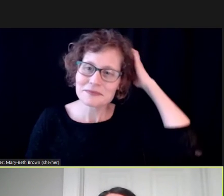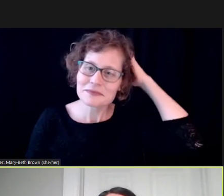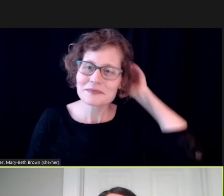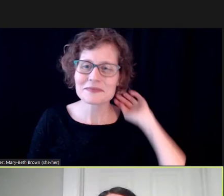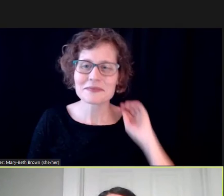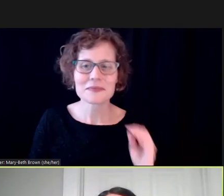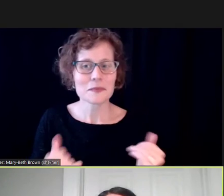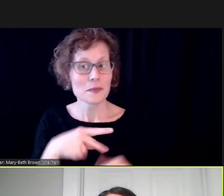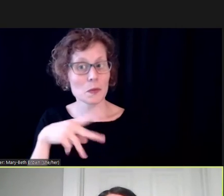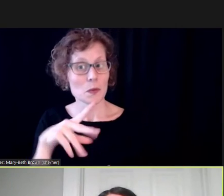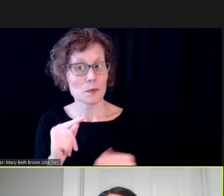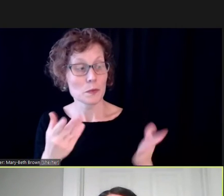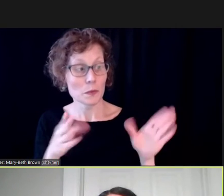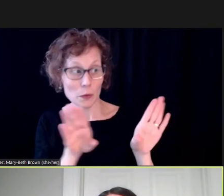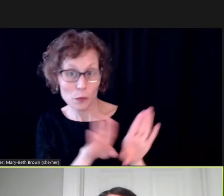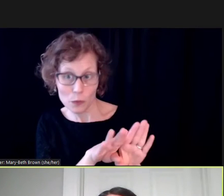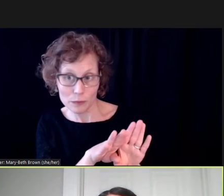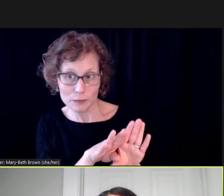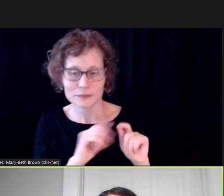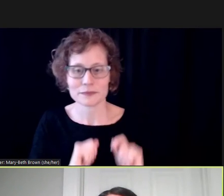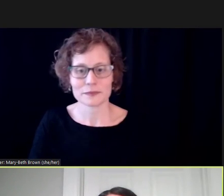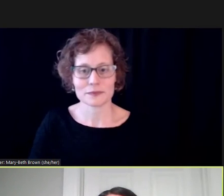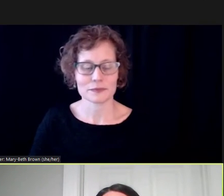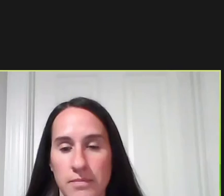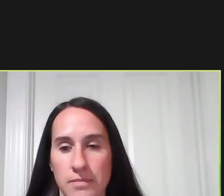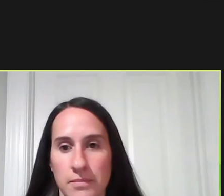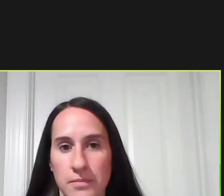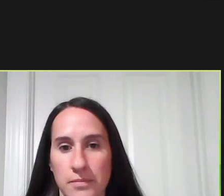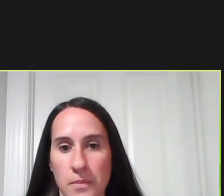will close the PowerPoint.